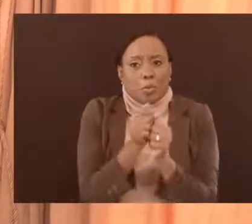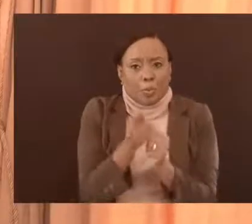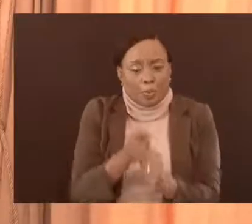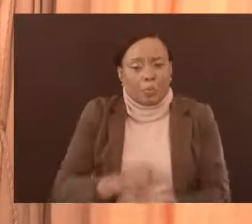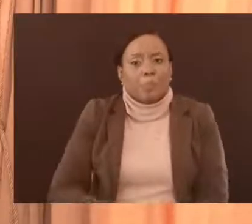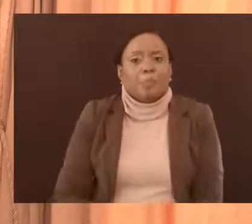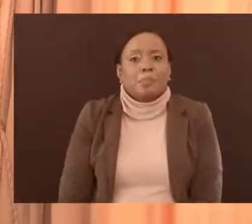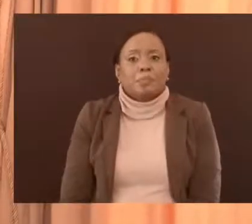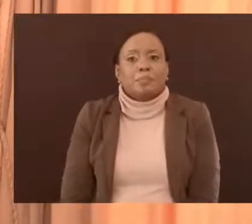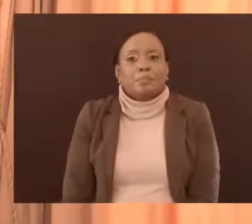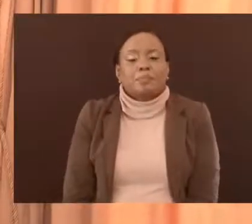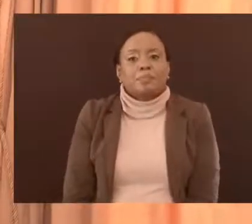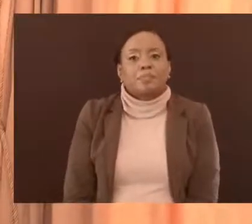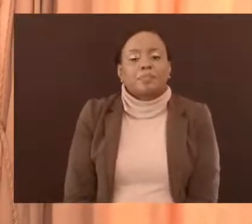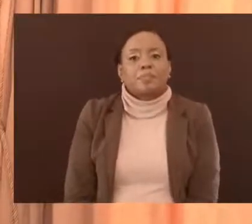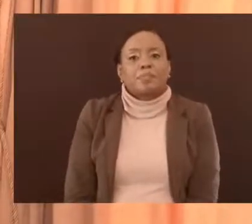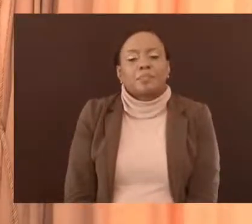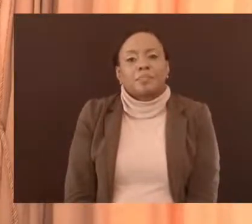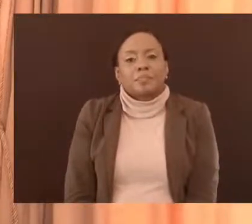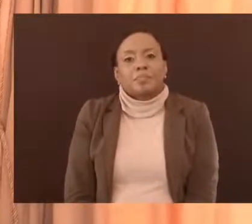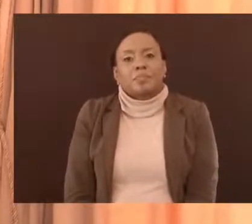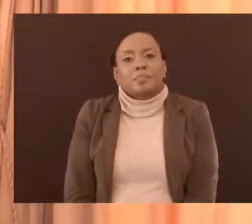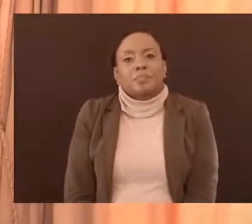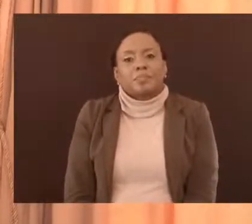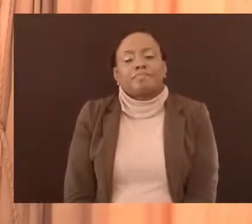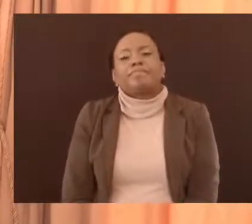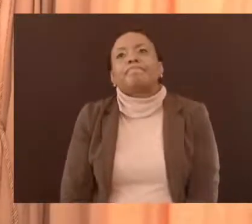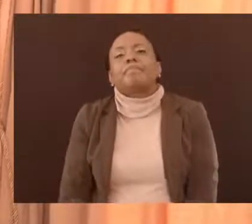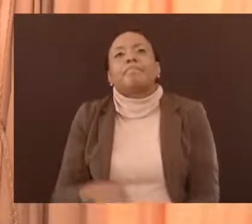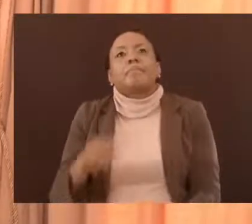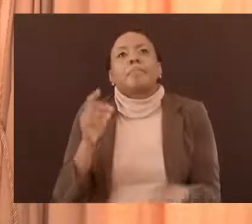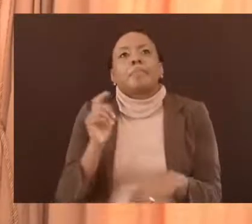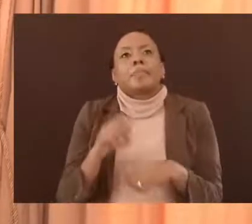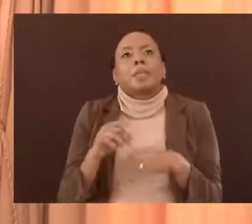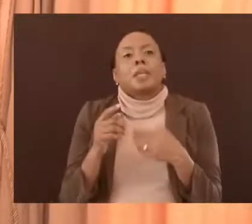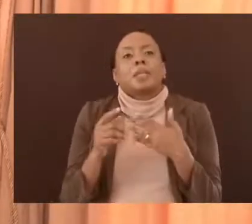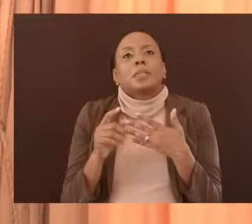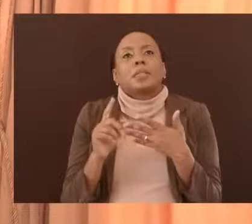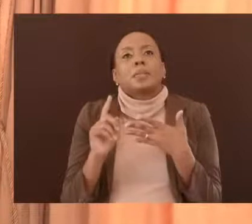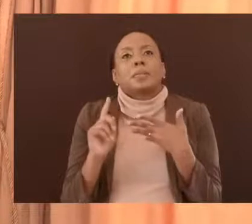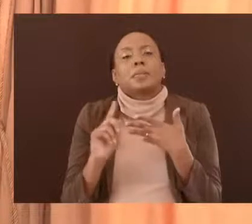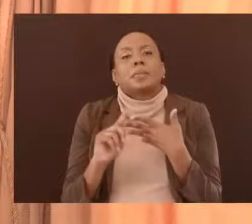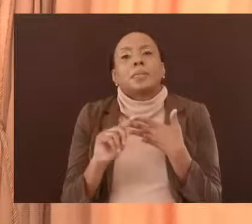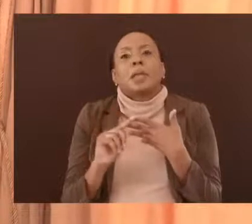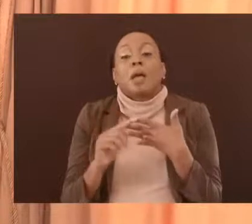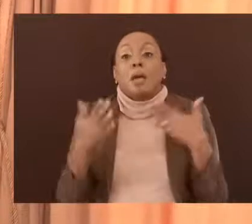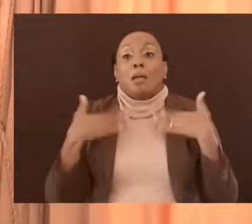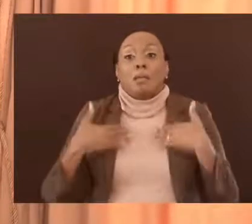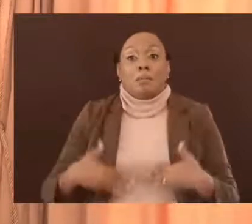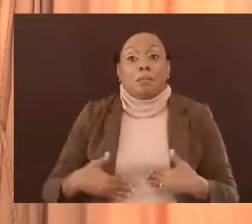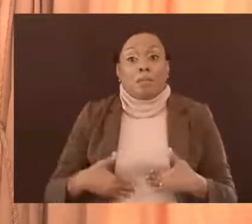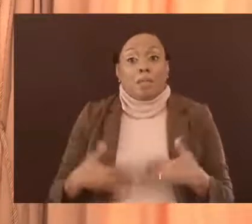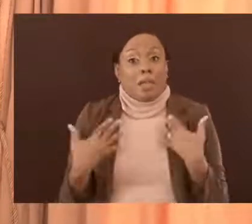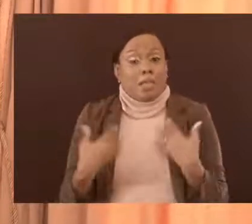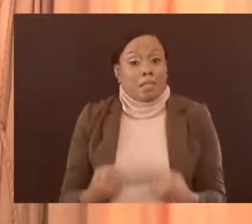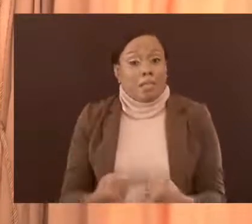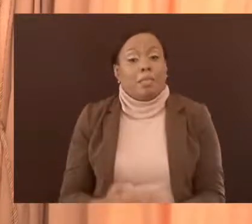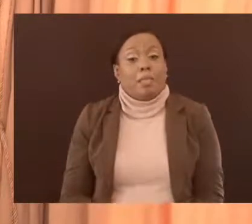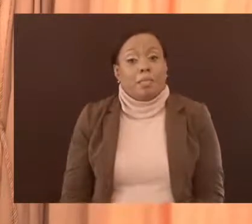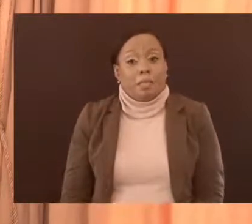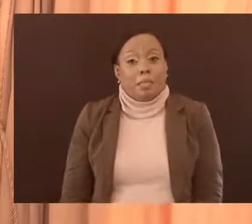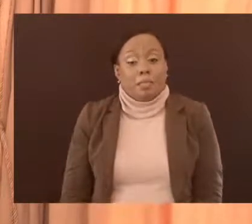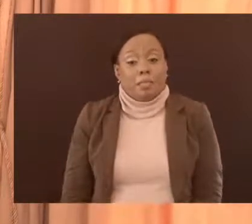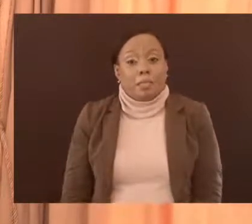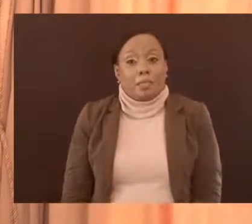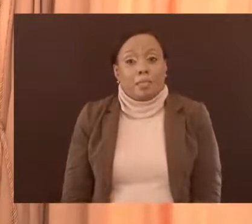mental health and wellness, we must also remember physical health. And we understand the studies have